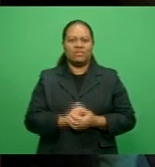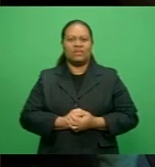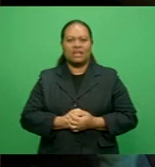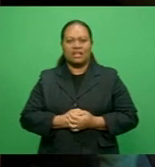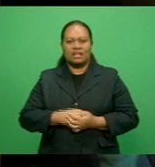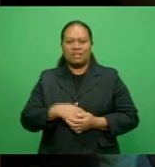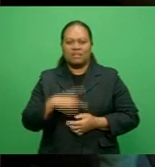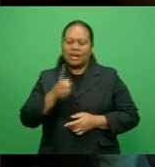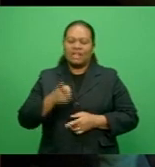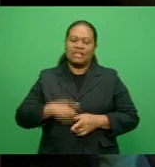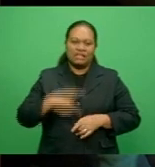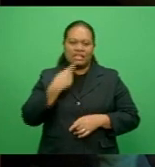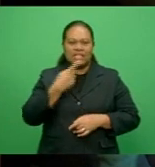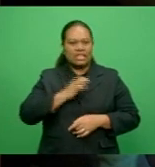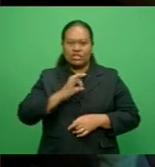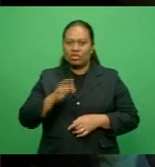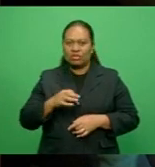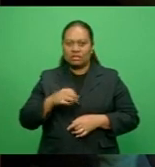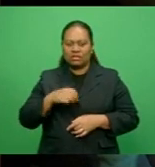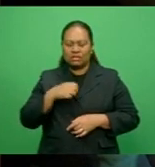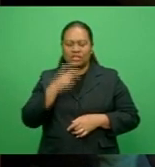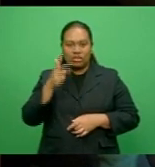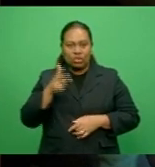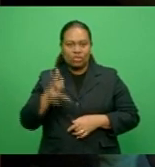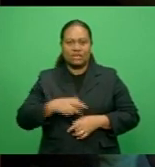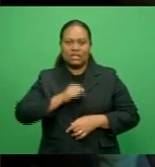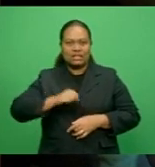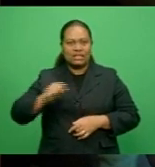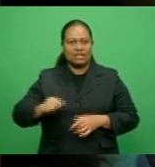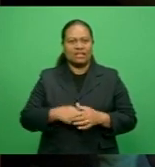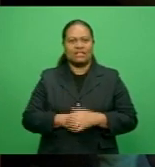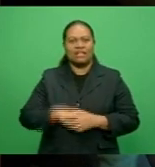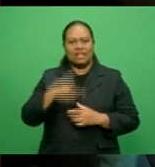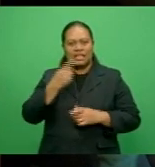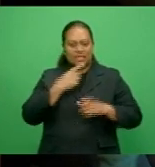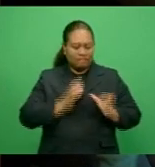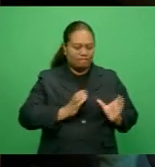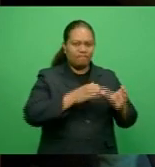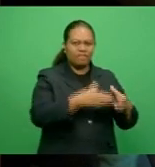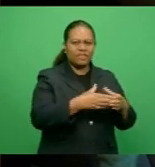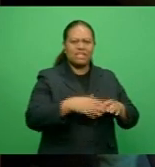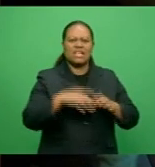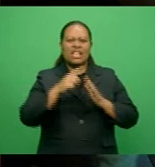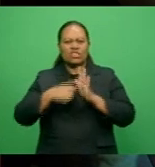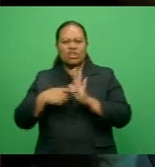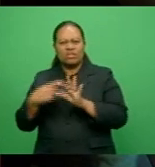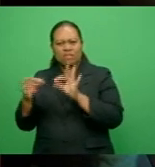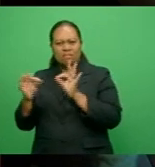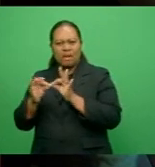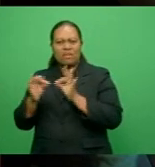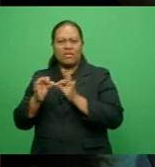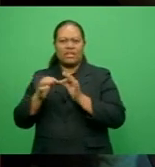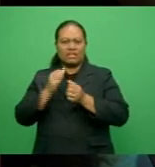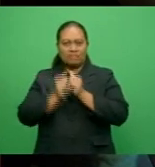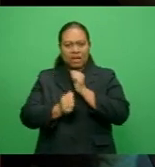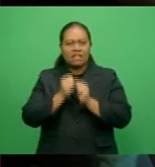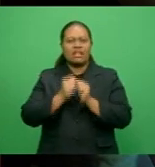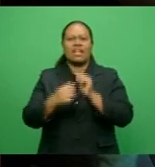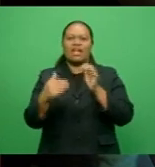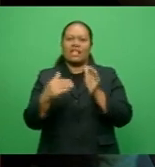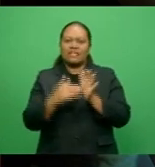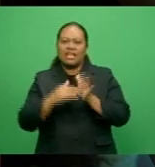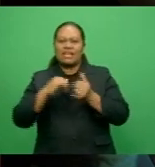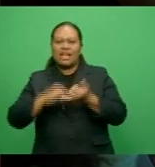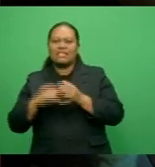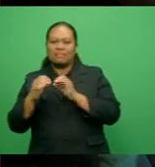won't be a walk in the park. The side is drawn in a tough pool with Jerutuai's Barbarian Brothers, ZNS Barbecue Yamadhia